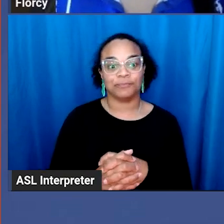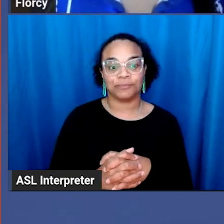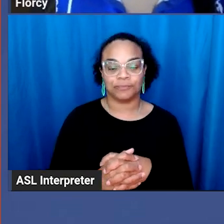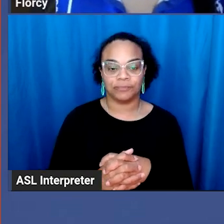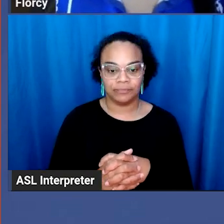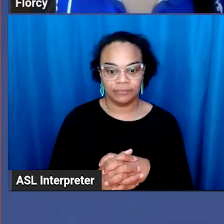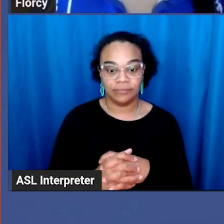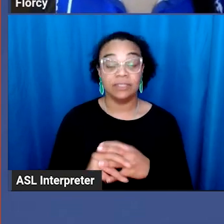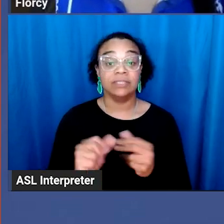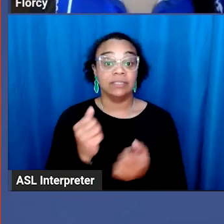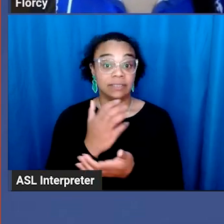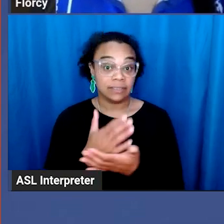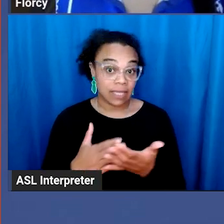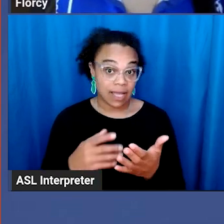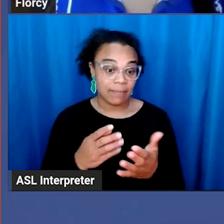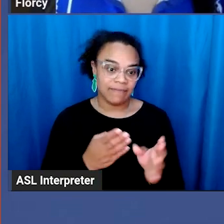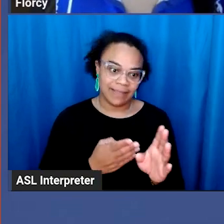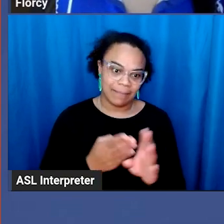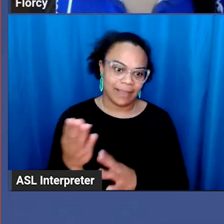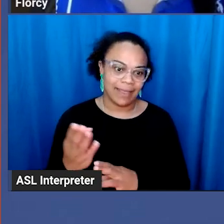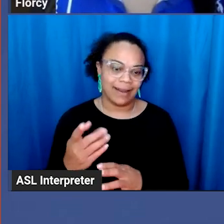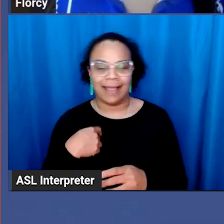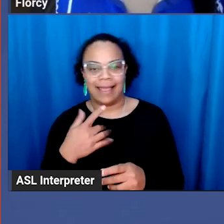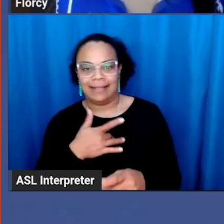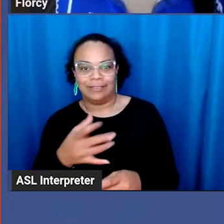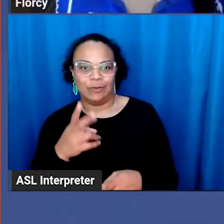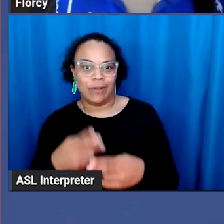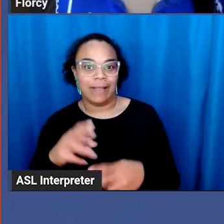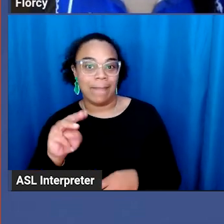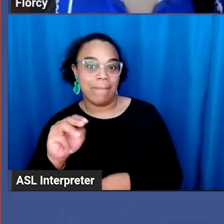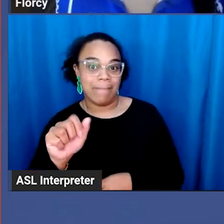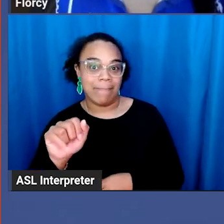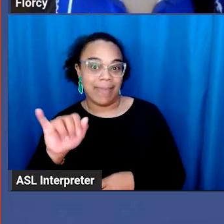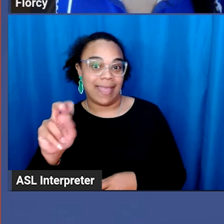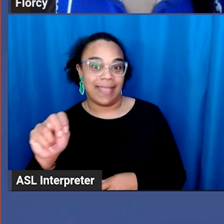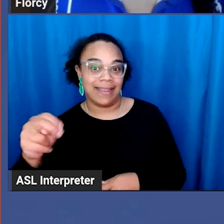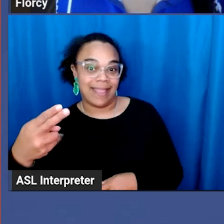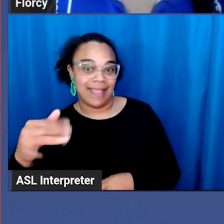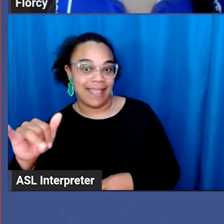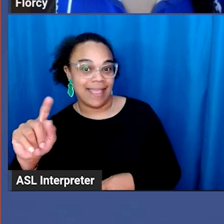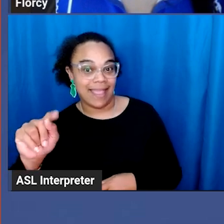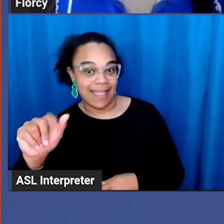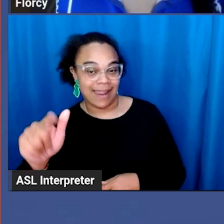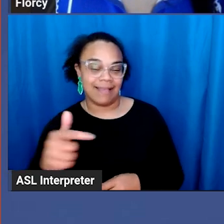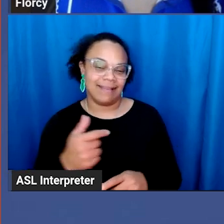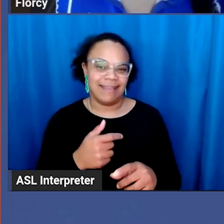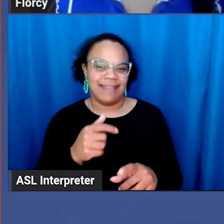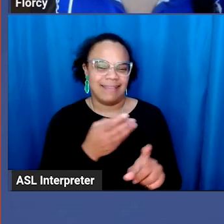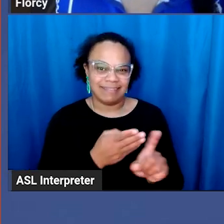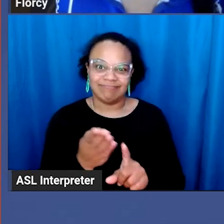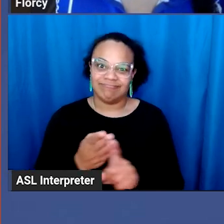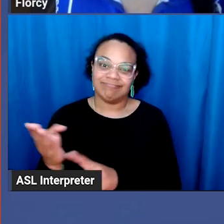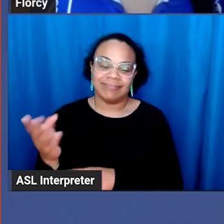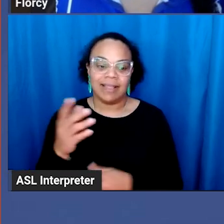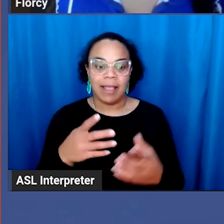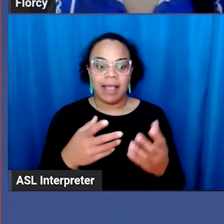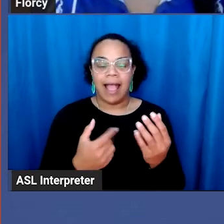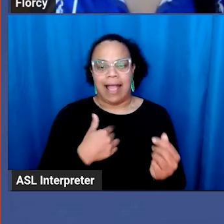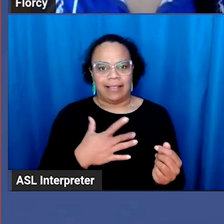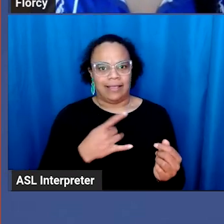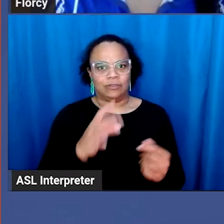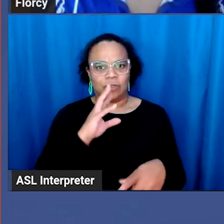And some of the main, I always call it the main hitters, like that I like to talk about, I like to talk about plants that are very much accessible,